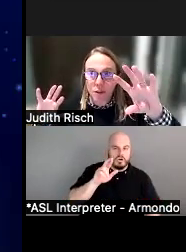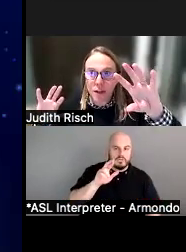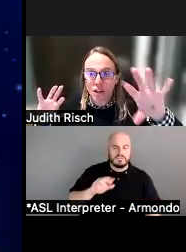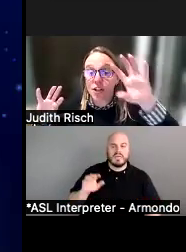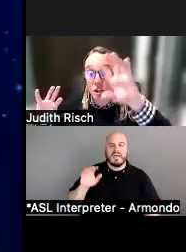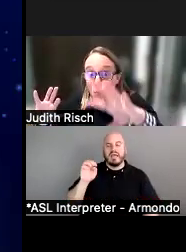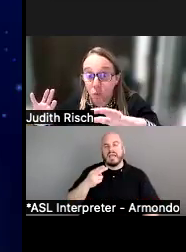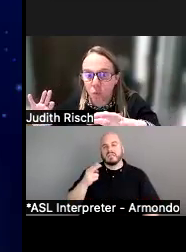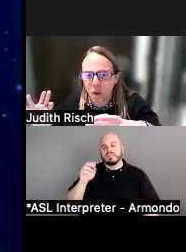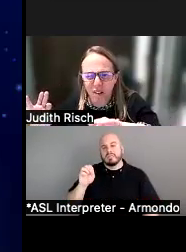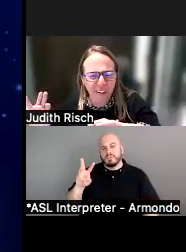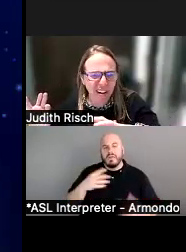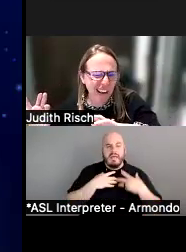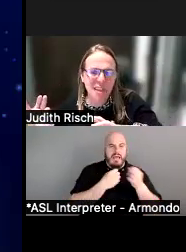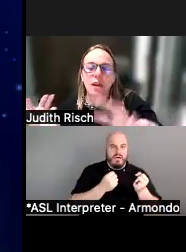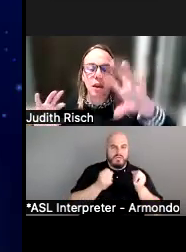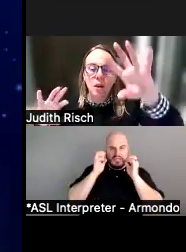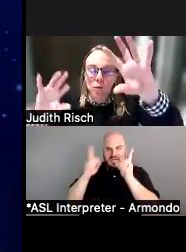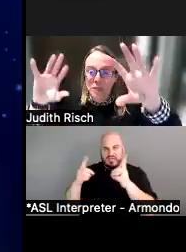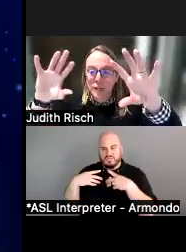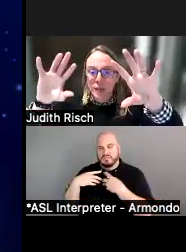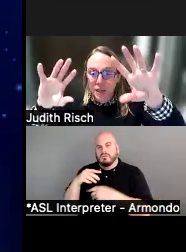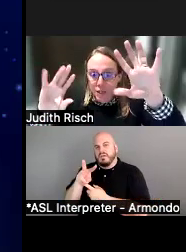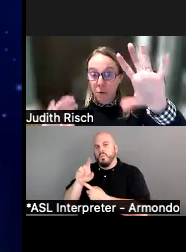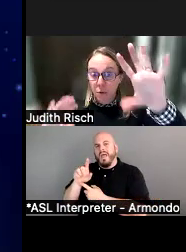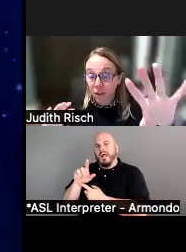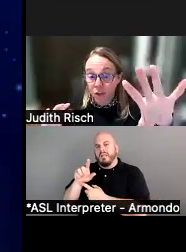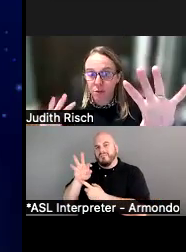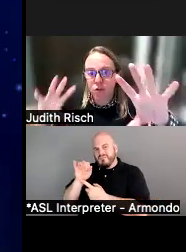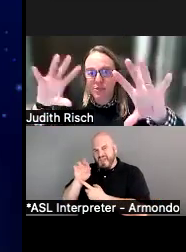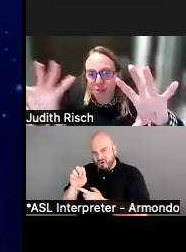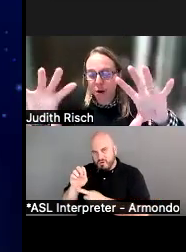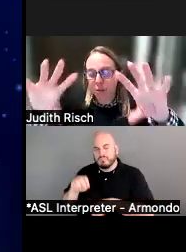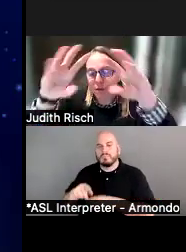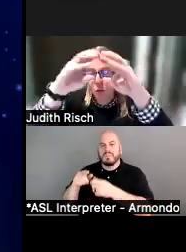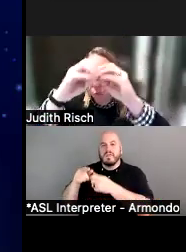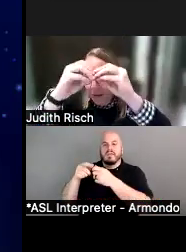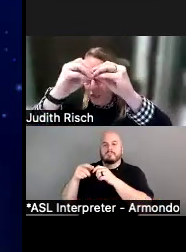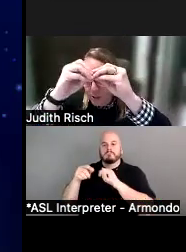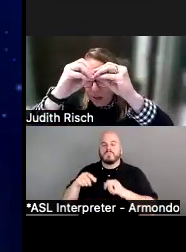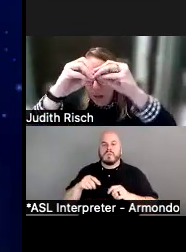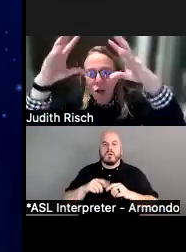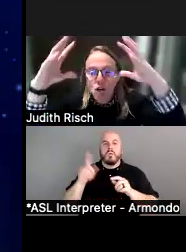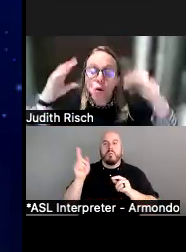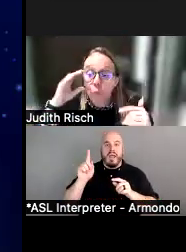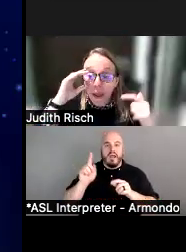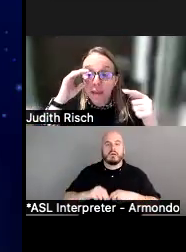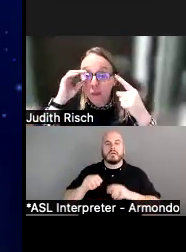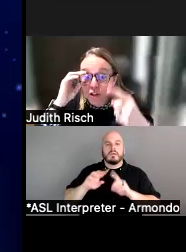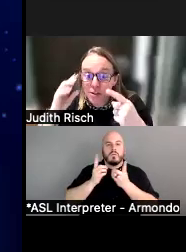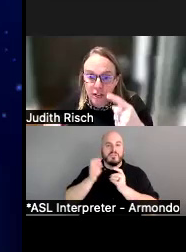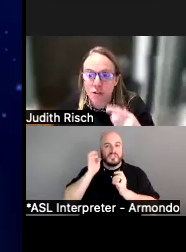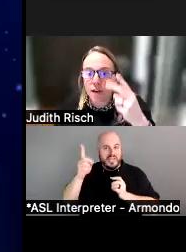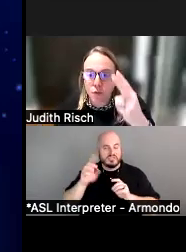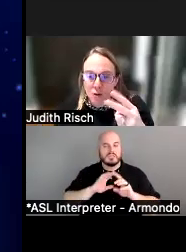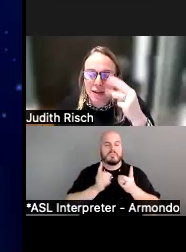Health, Education, and Welfare, I think, was the Department of Health and Human Services and Department of Ed were one agency. So when the